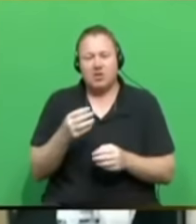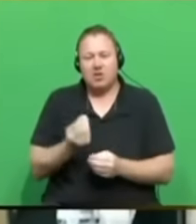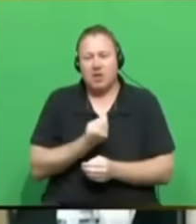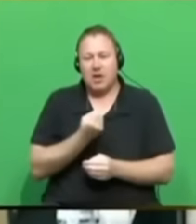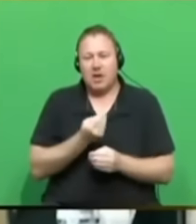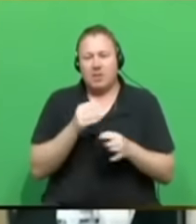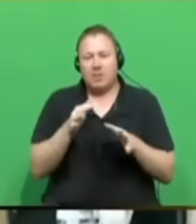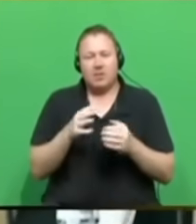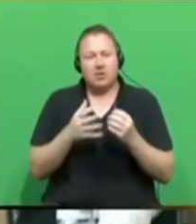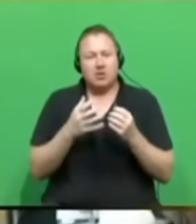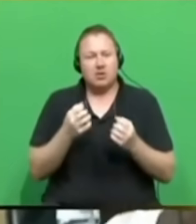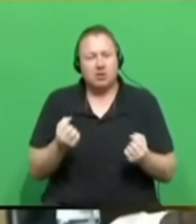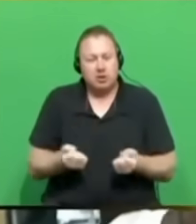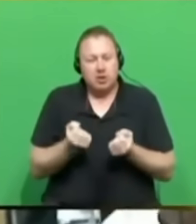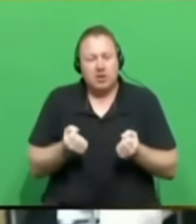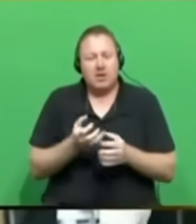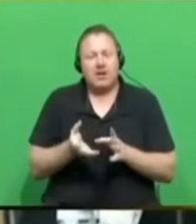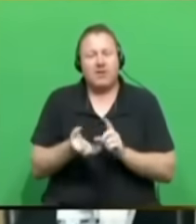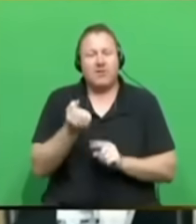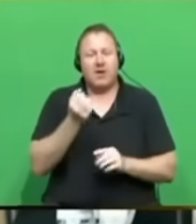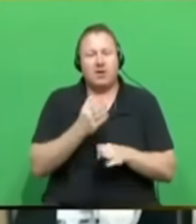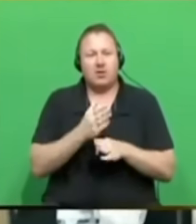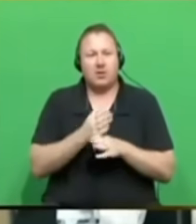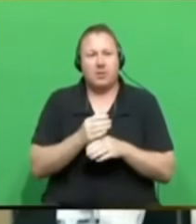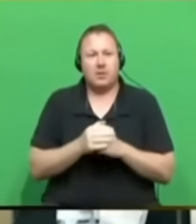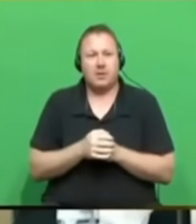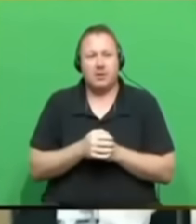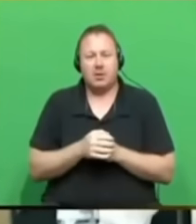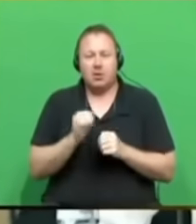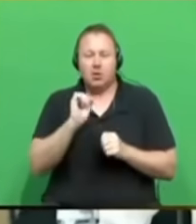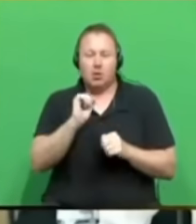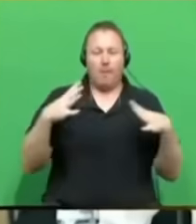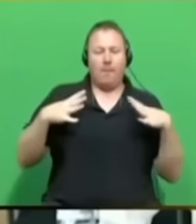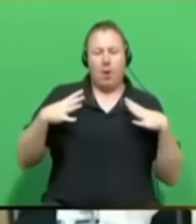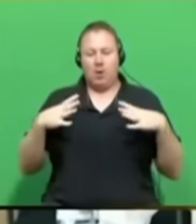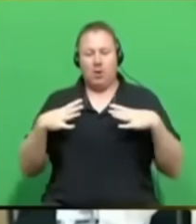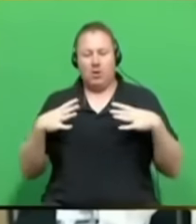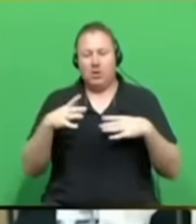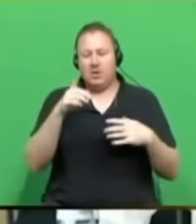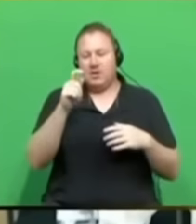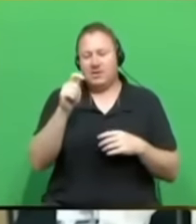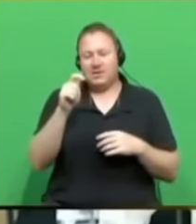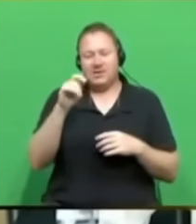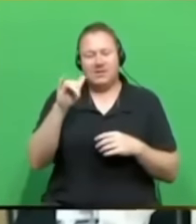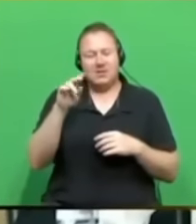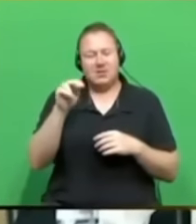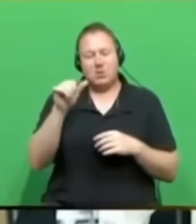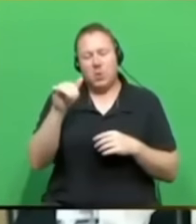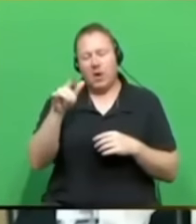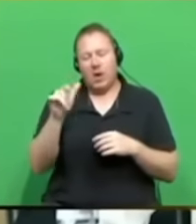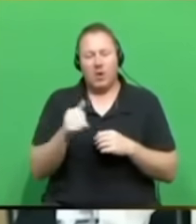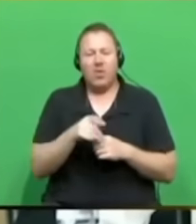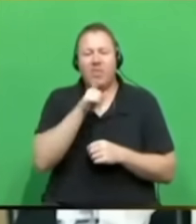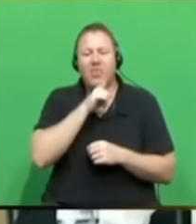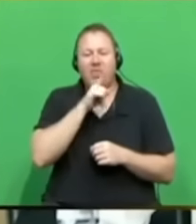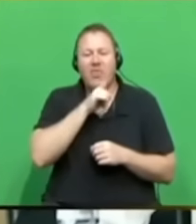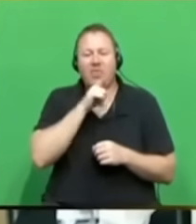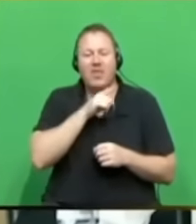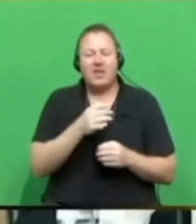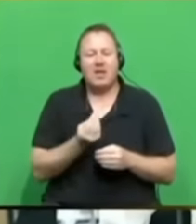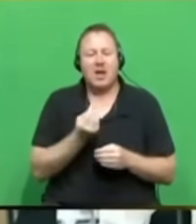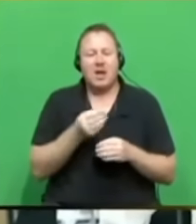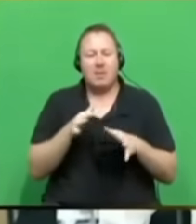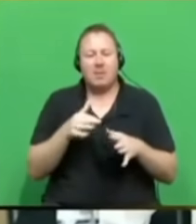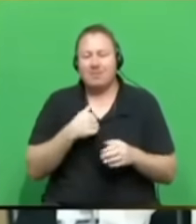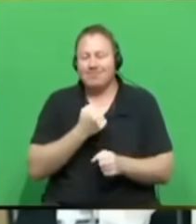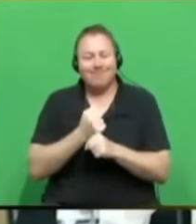who are still struggling to find a job. So for all you are boasting about Tintswalo, there are thousands of young people who have never worked